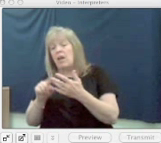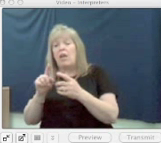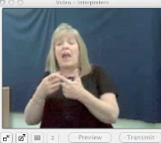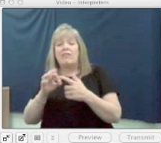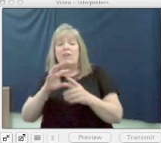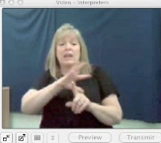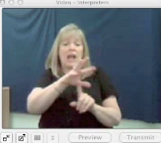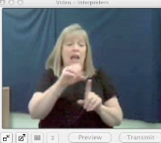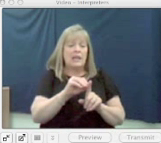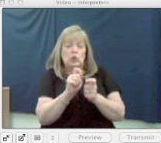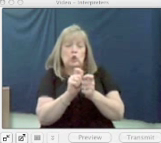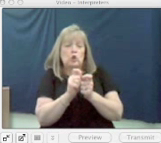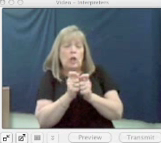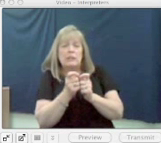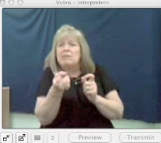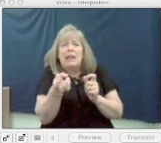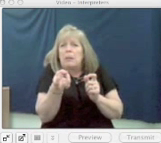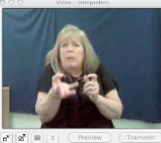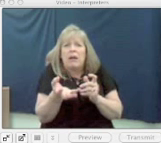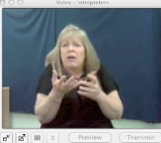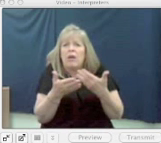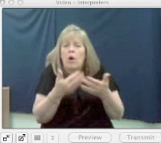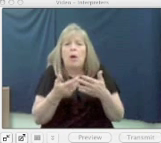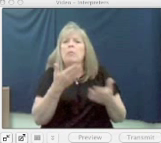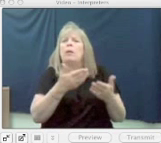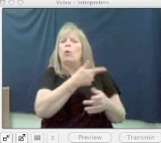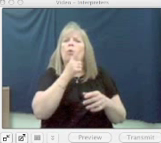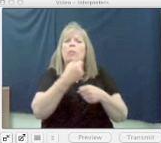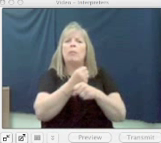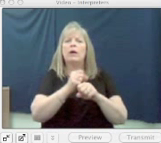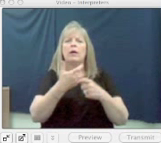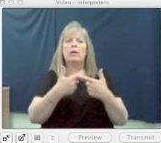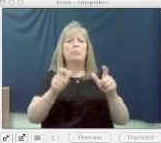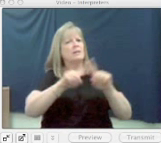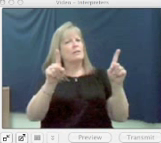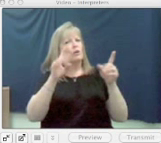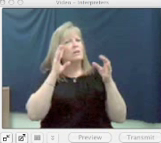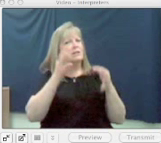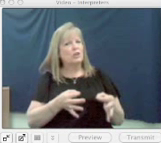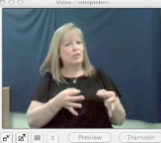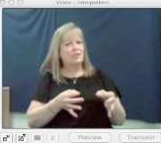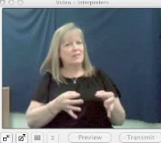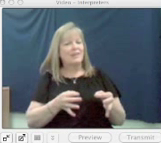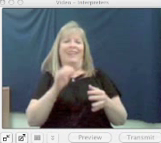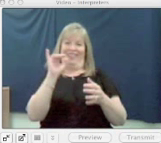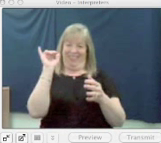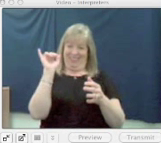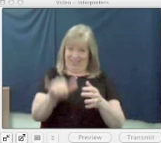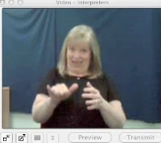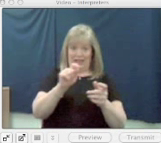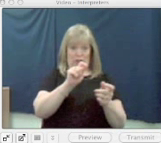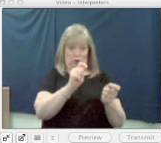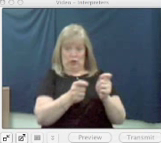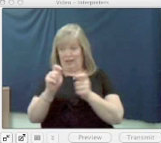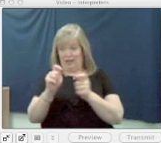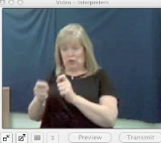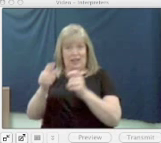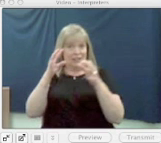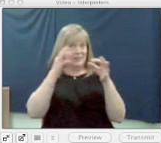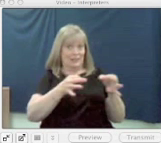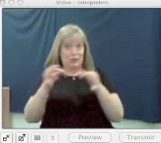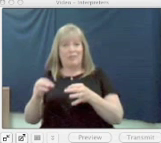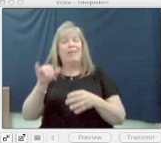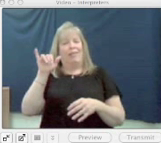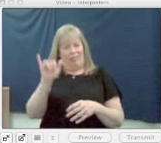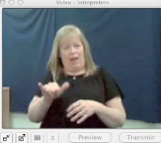make a very different decision. That is what makes us a practice profession. The fact that we consider